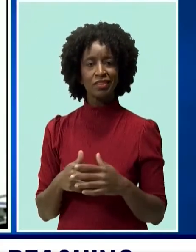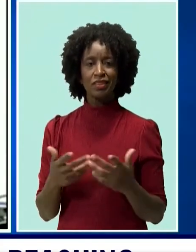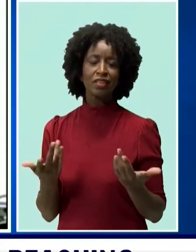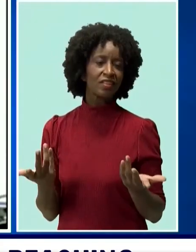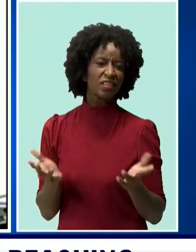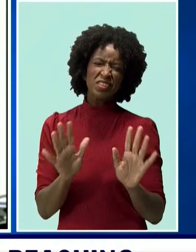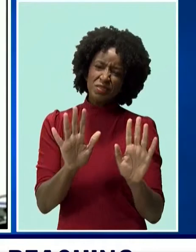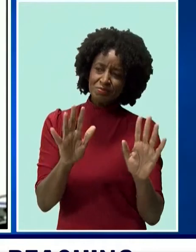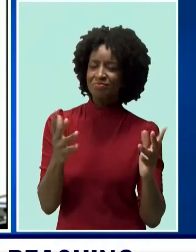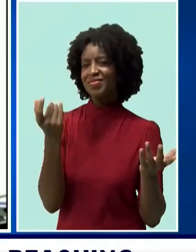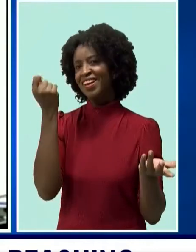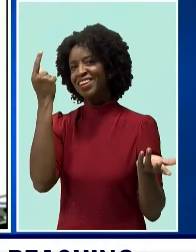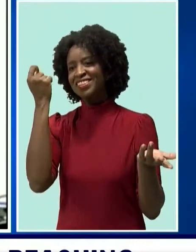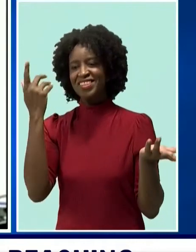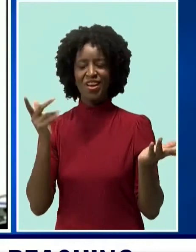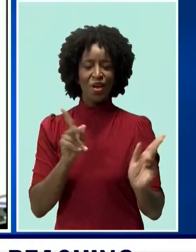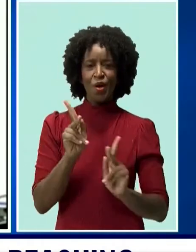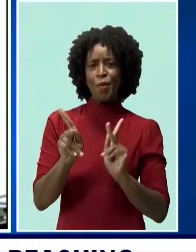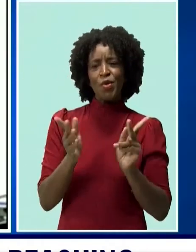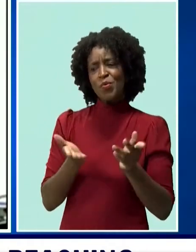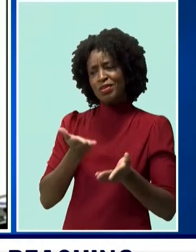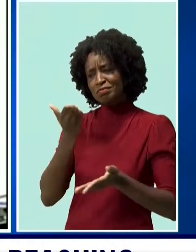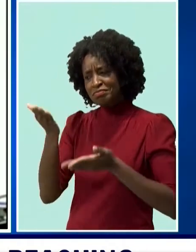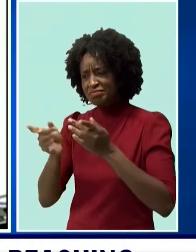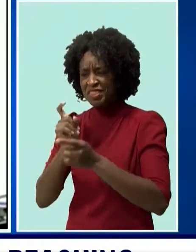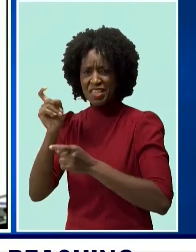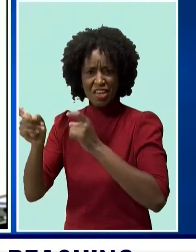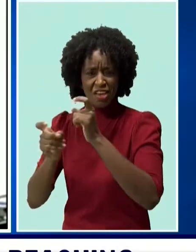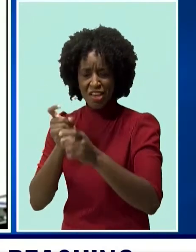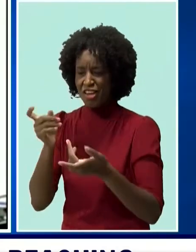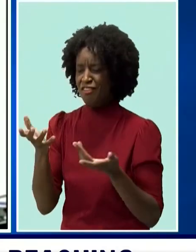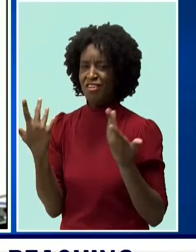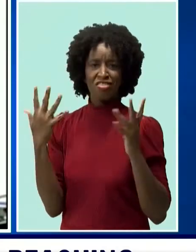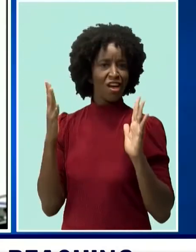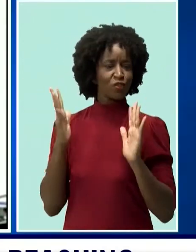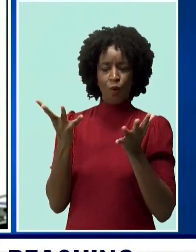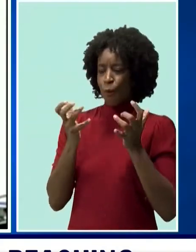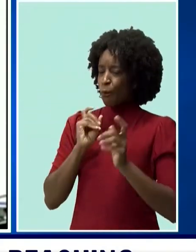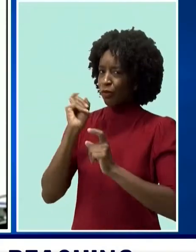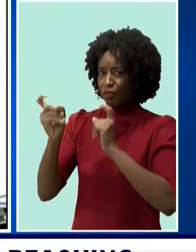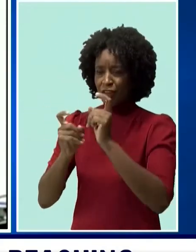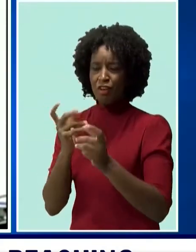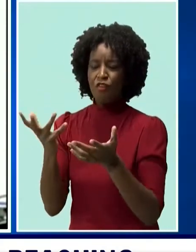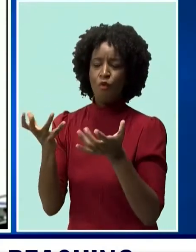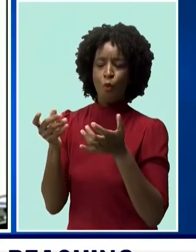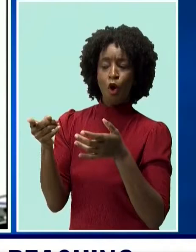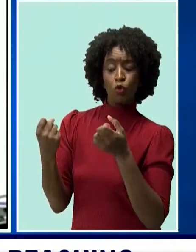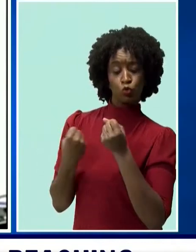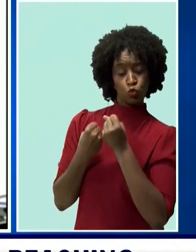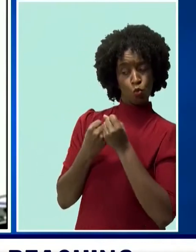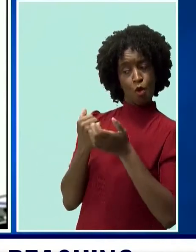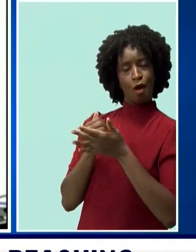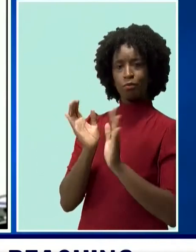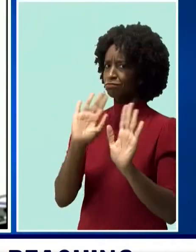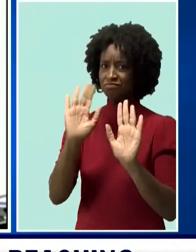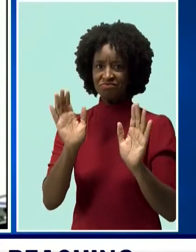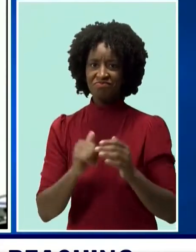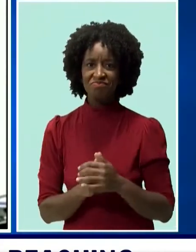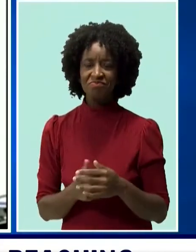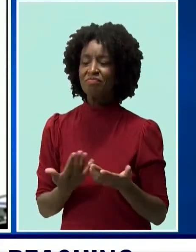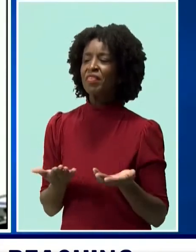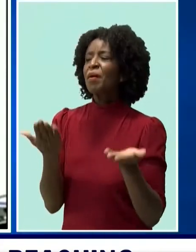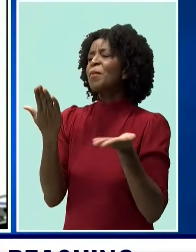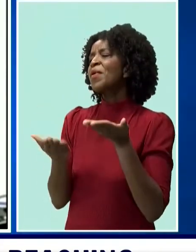lunches. People offer you things. People say, you know, man, you look tired. You look tired, Kerry. You look strung out.